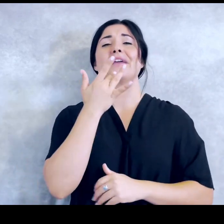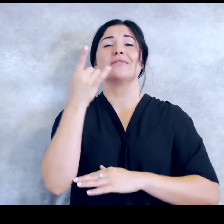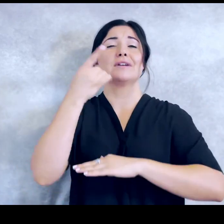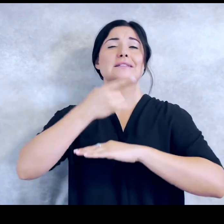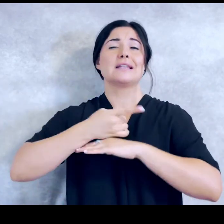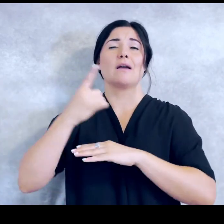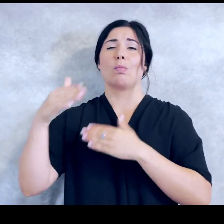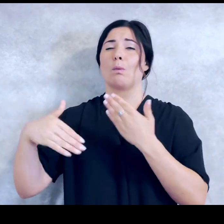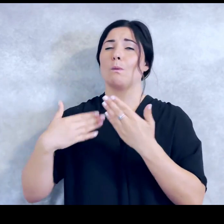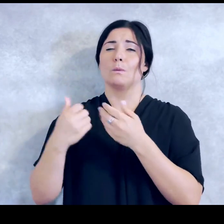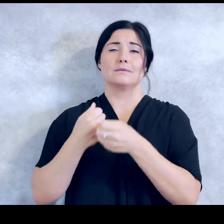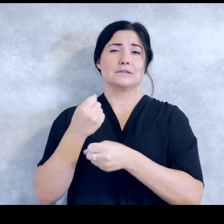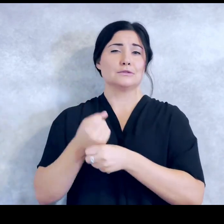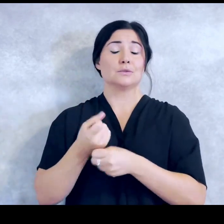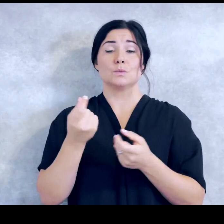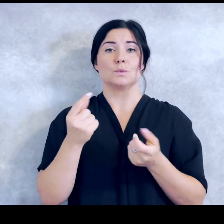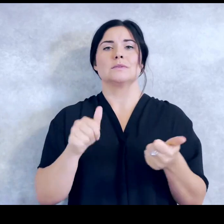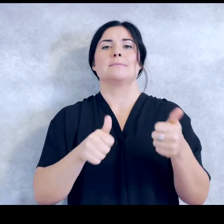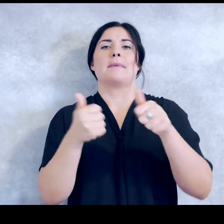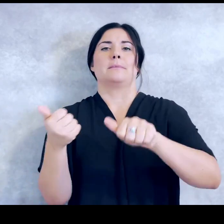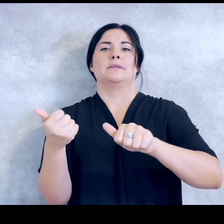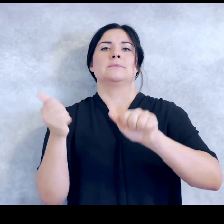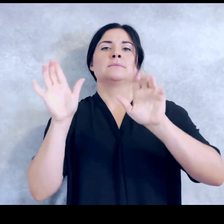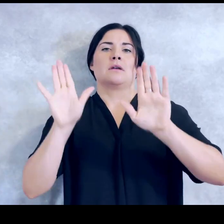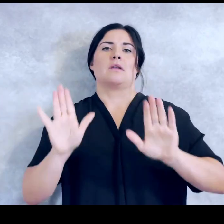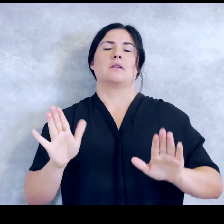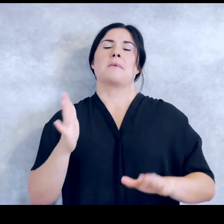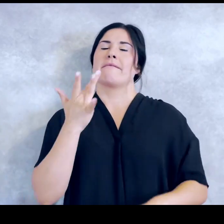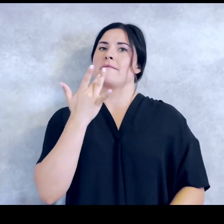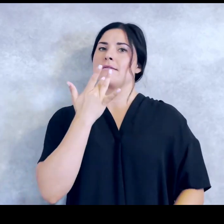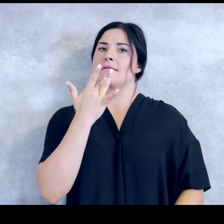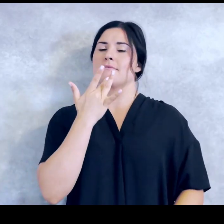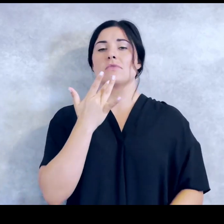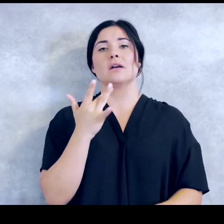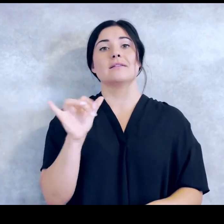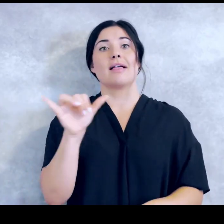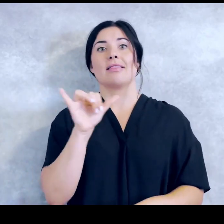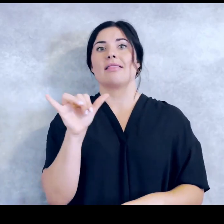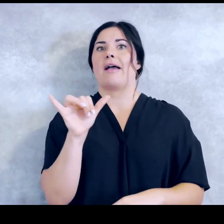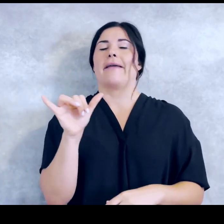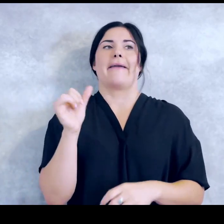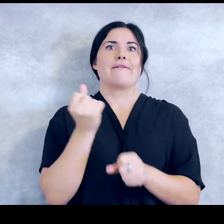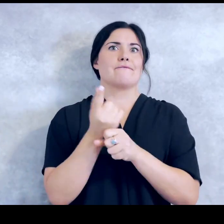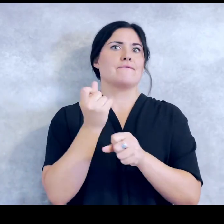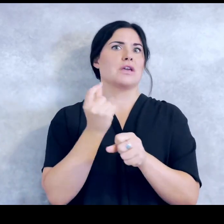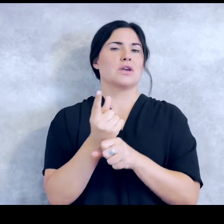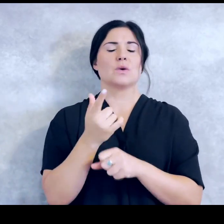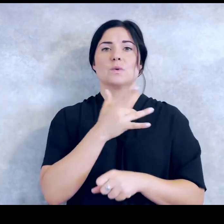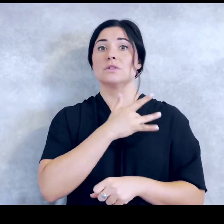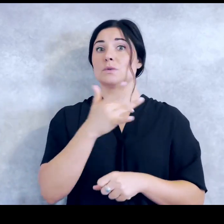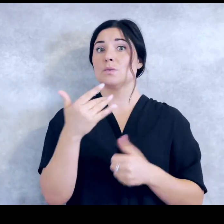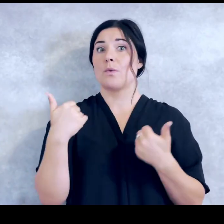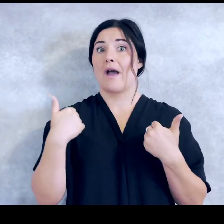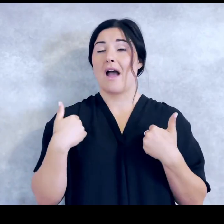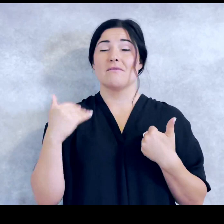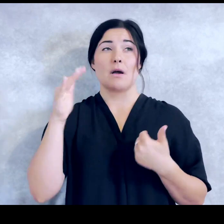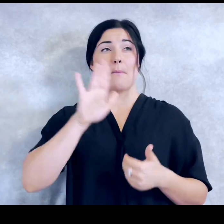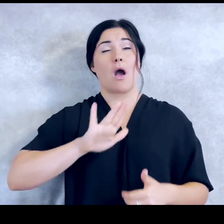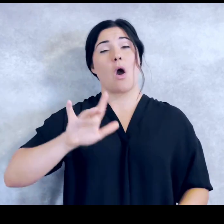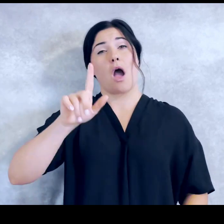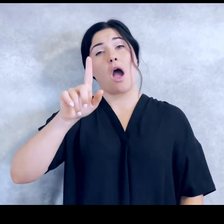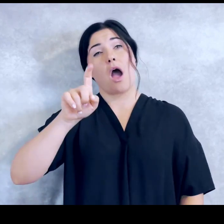favorite days of the year, we do them all throughout the year, are baptism Sundays. And almost like clockwork, we have